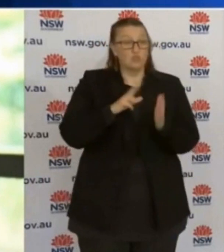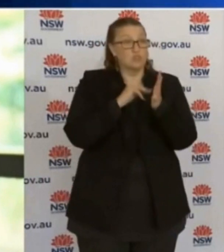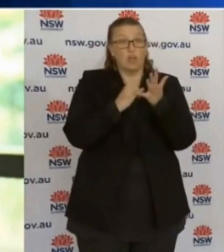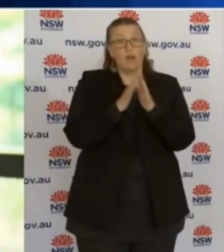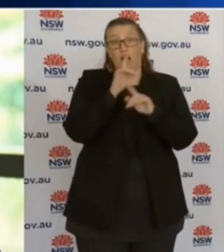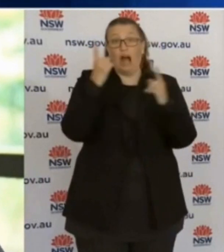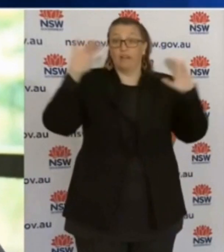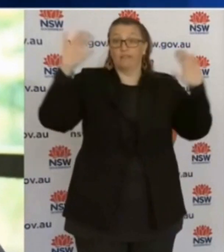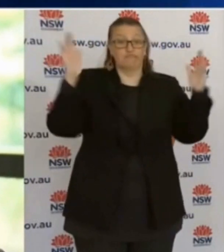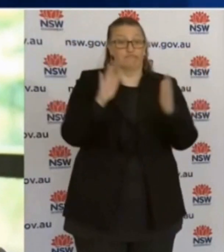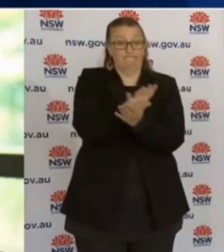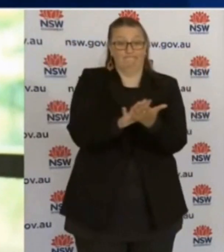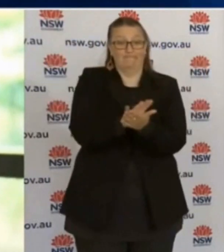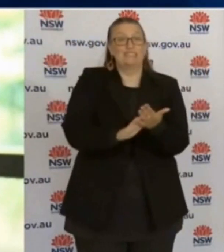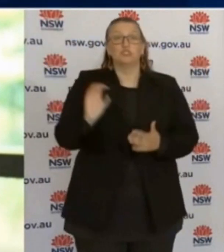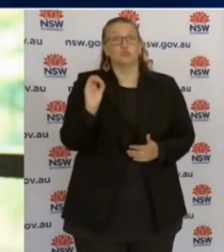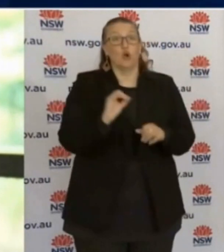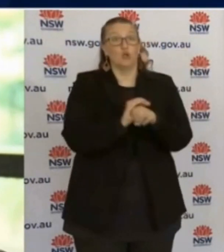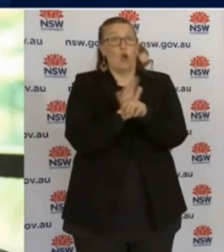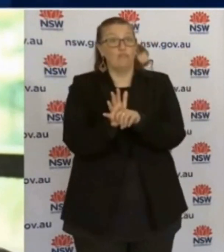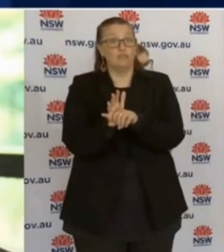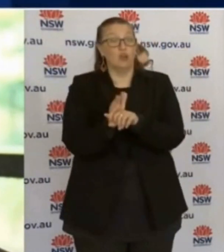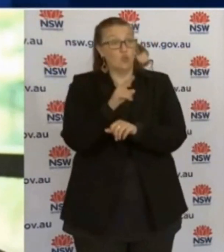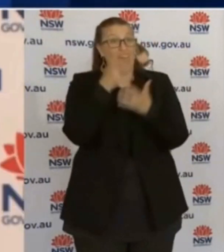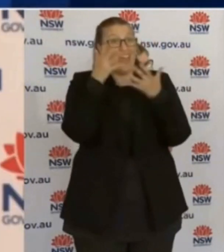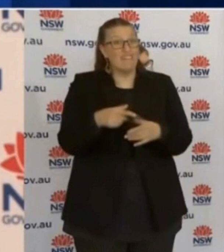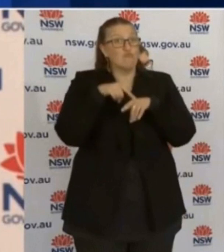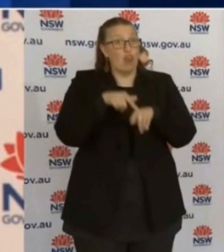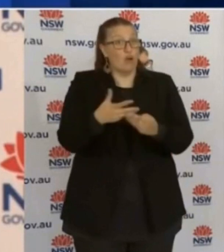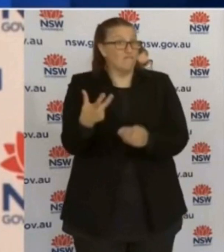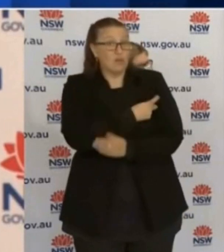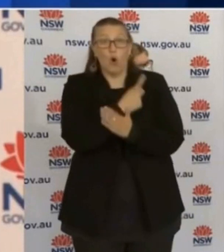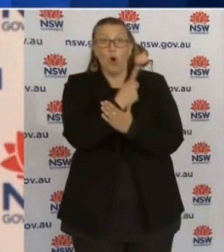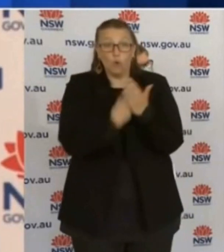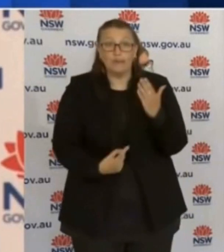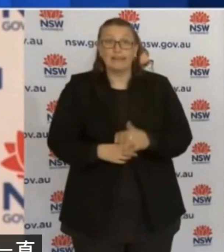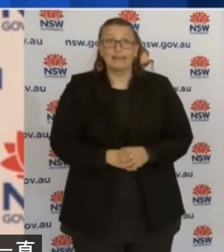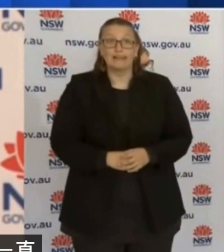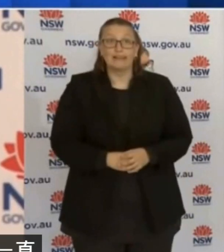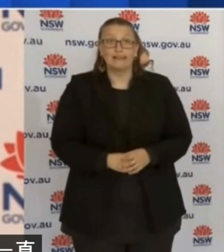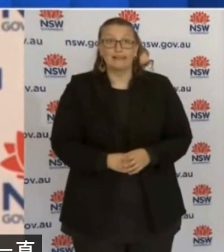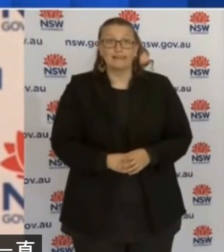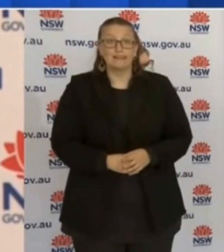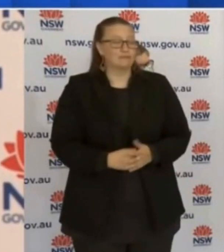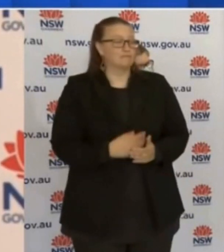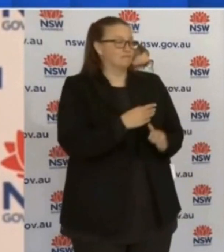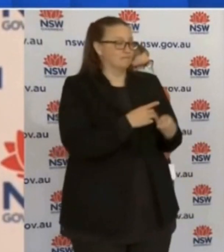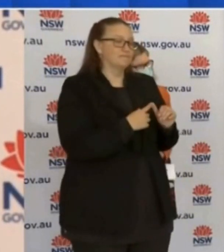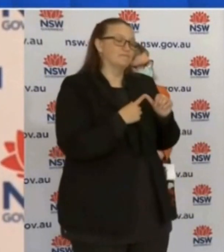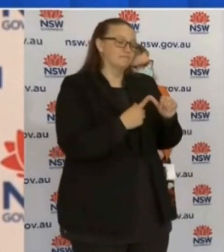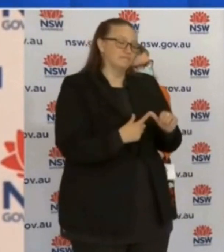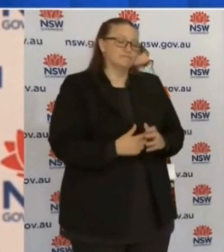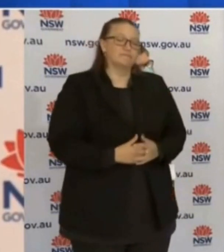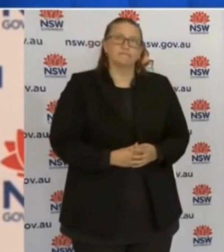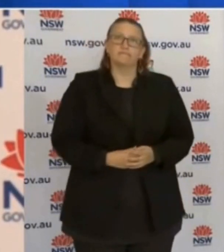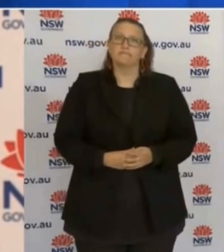increased vaccines not getting case numbers down? Will you admit that? Well, the New South Wales government has always said that our